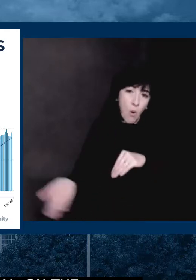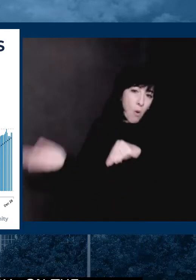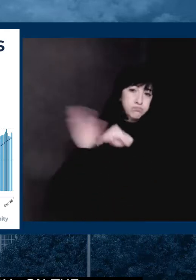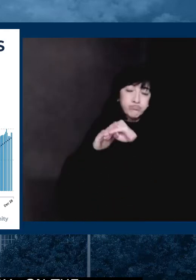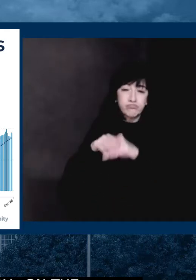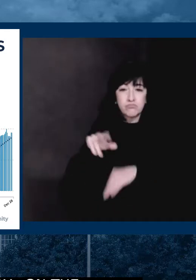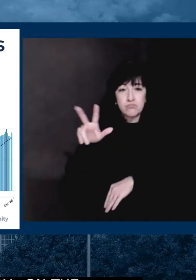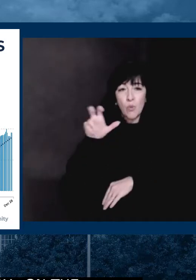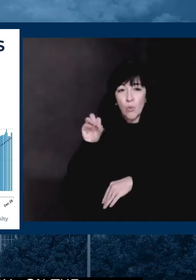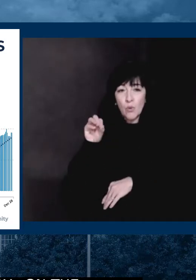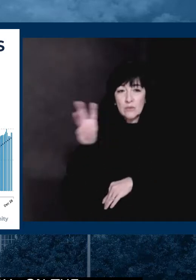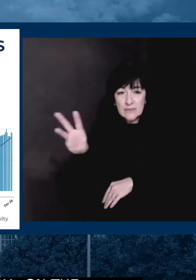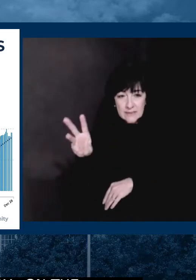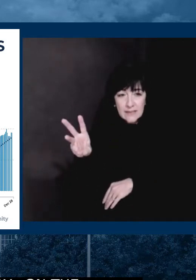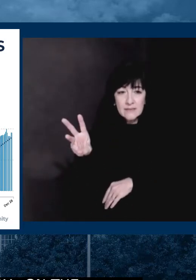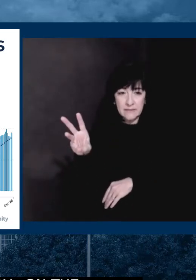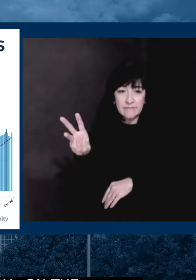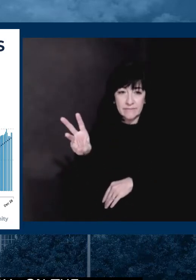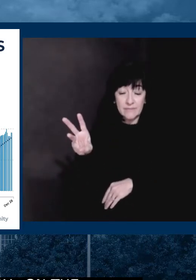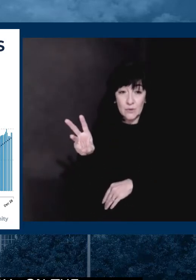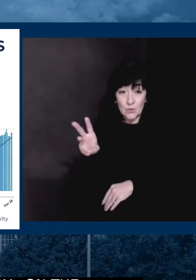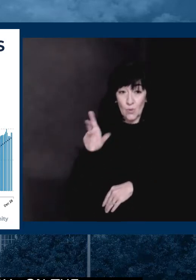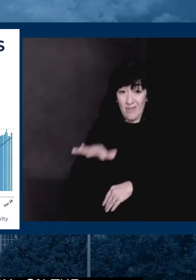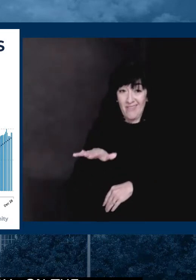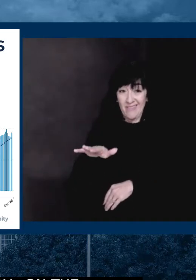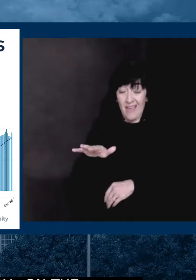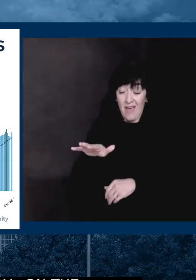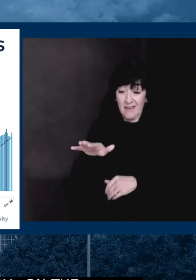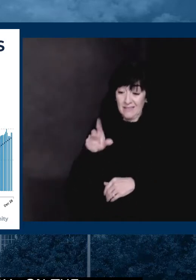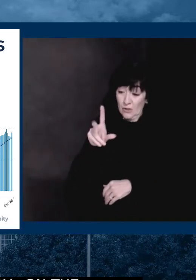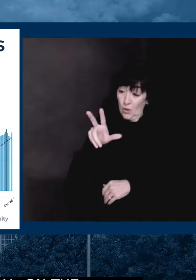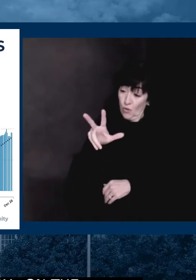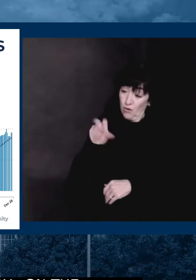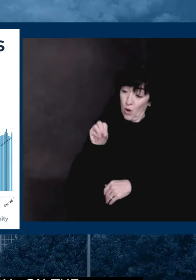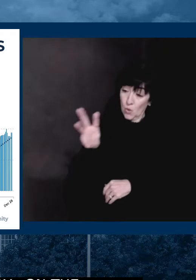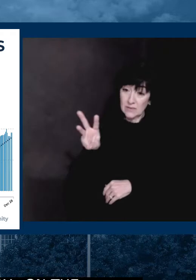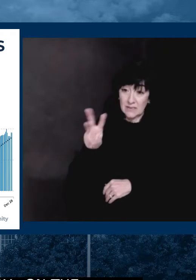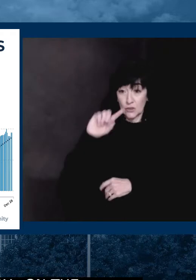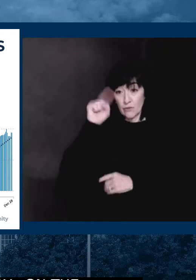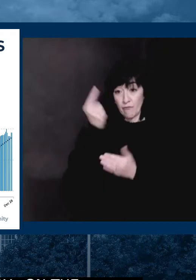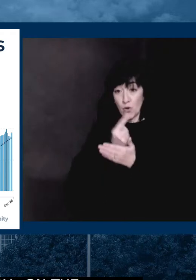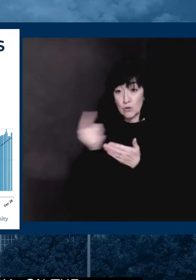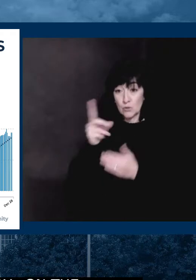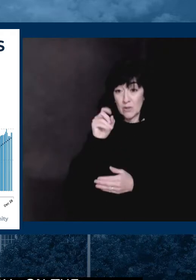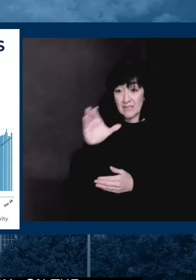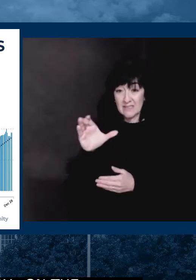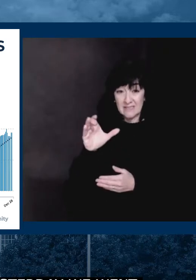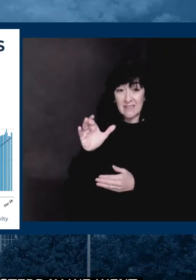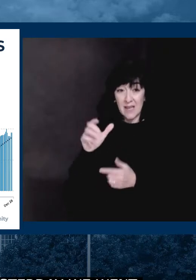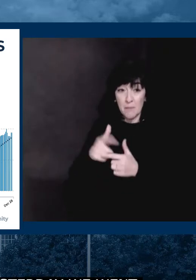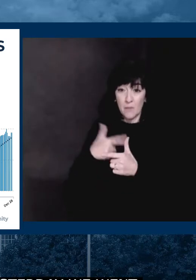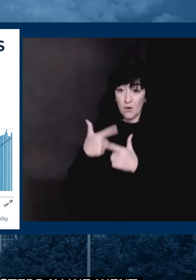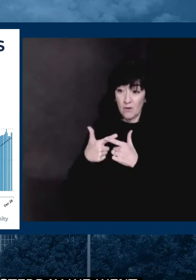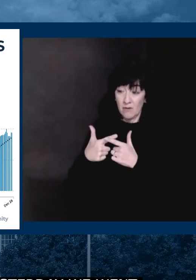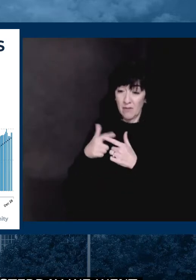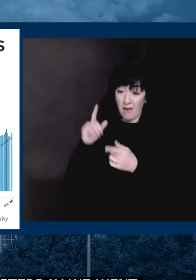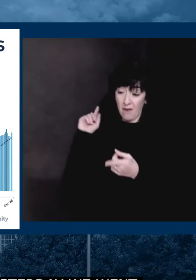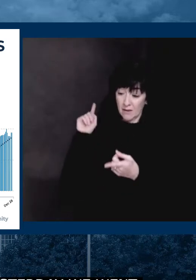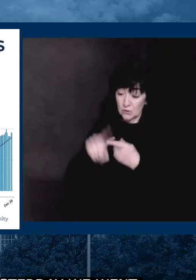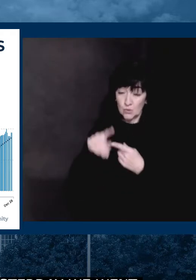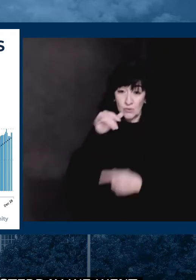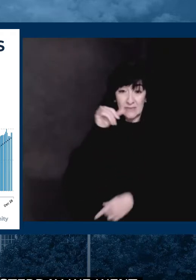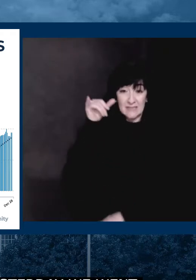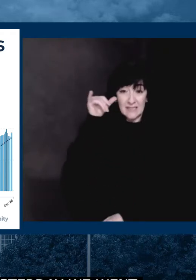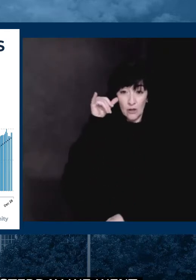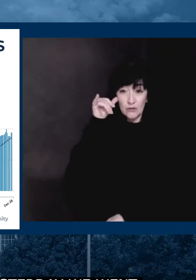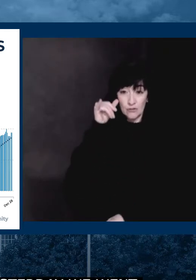until yesterday, we went from 306 and added another almost 120 there to 427. We